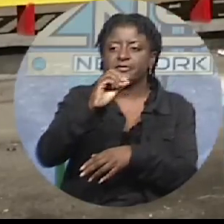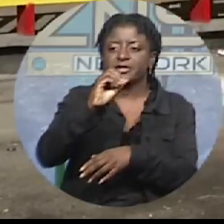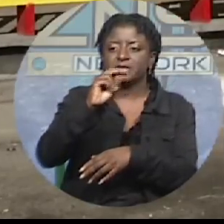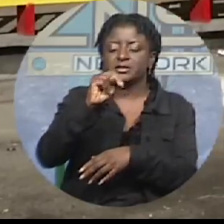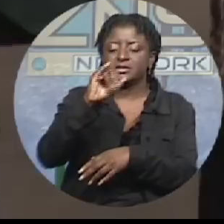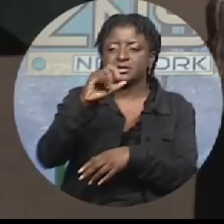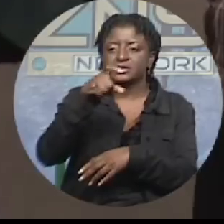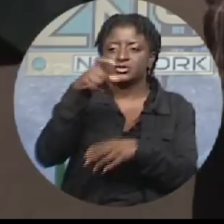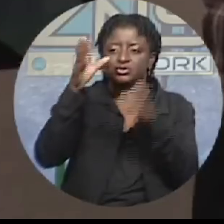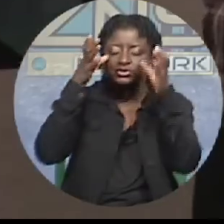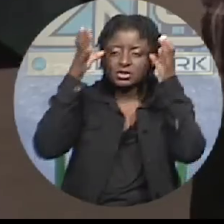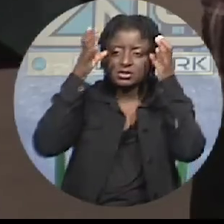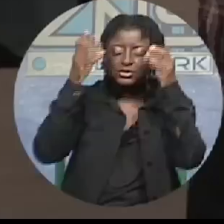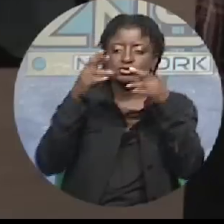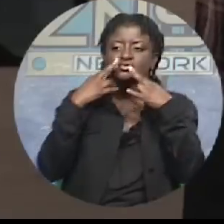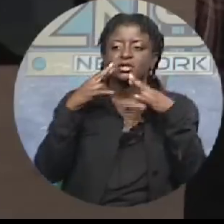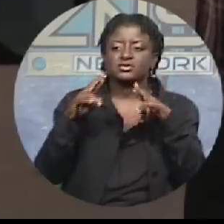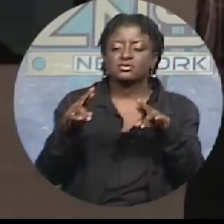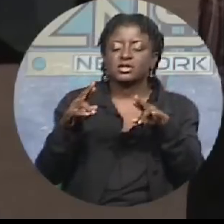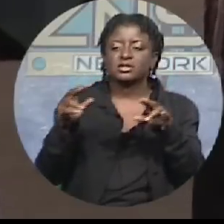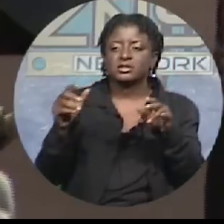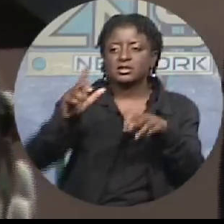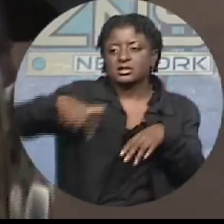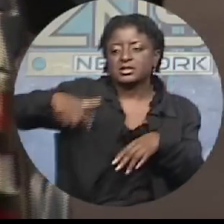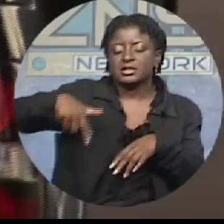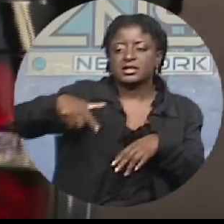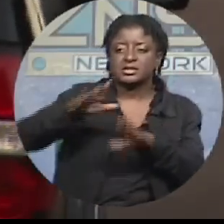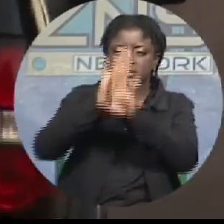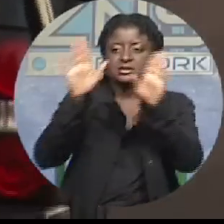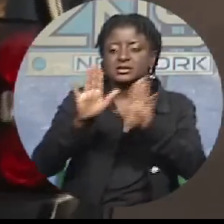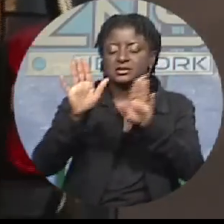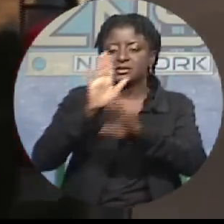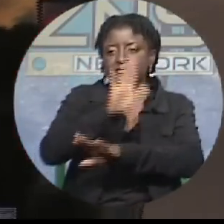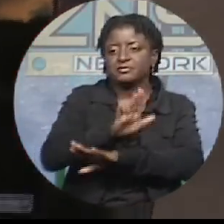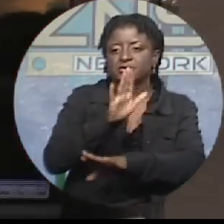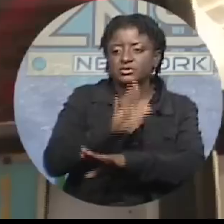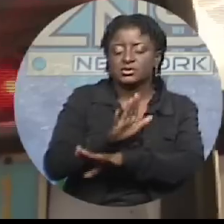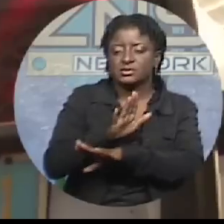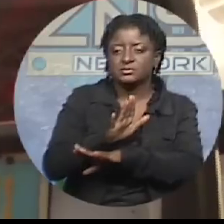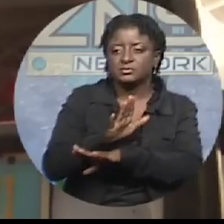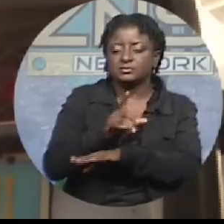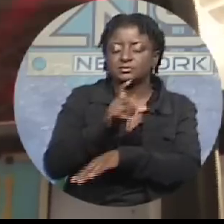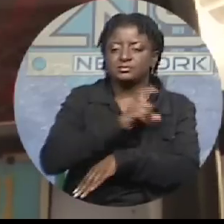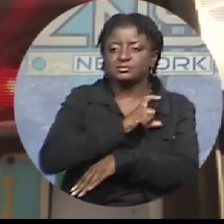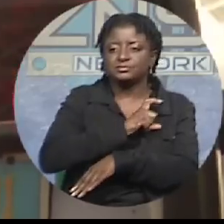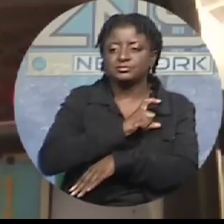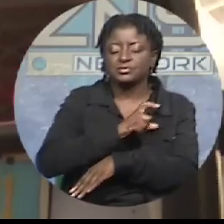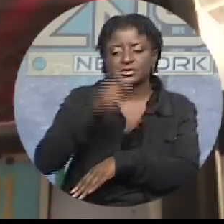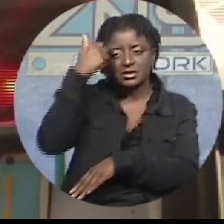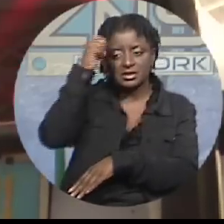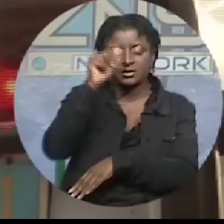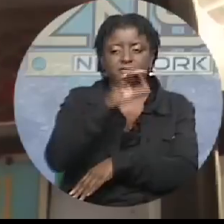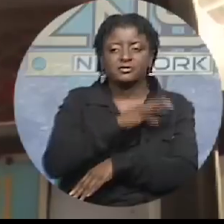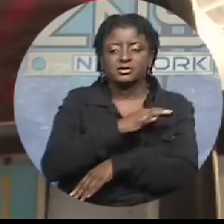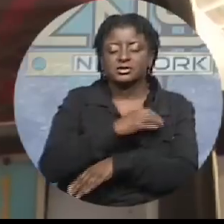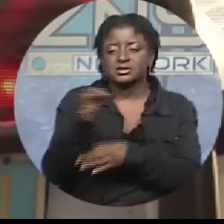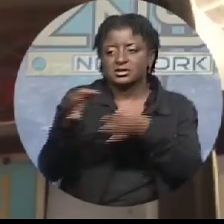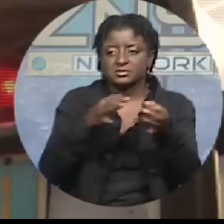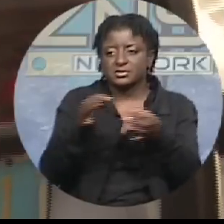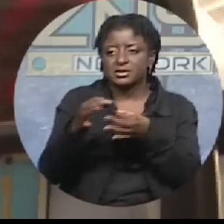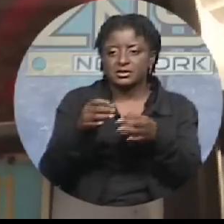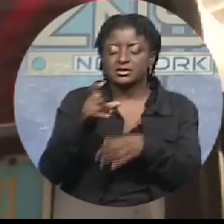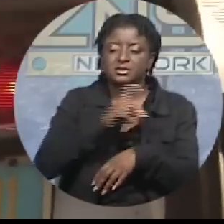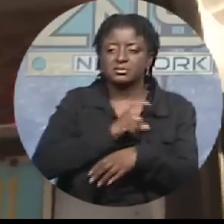Sunday afternoon. Assistant Police Commissioner responsible for crime, Anthony Ferguson, explained the police's initial investigation